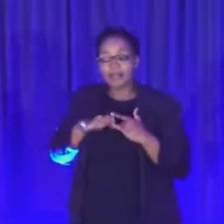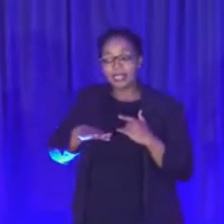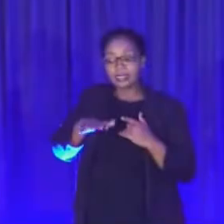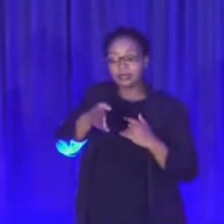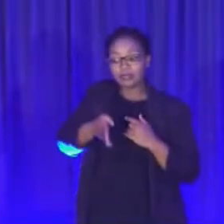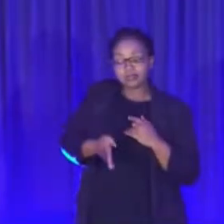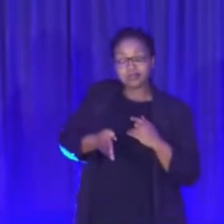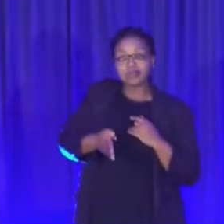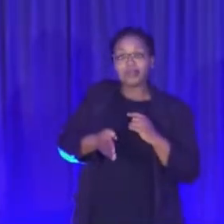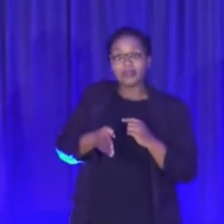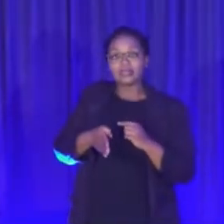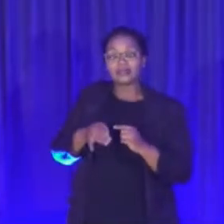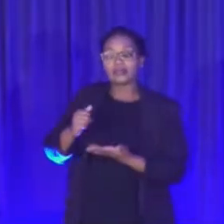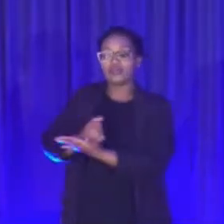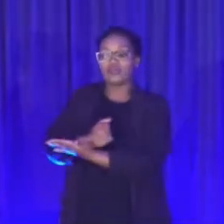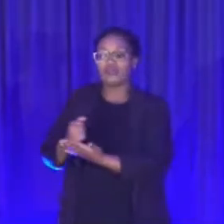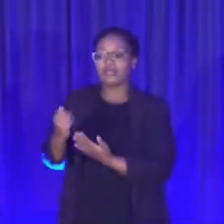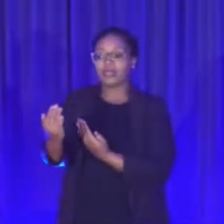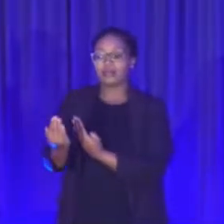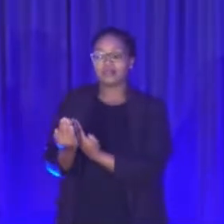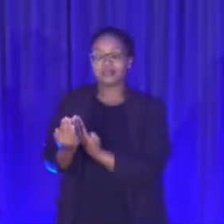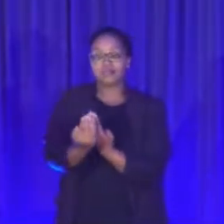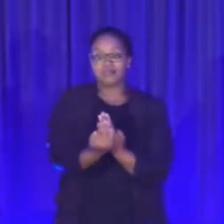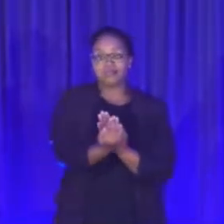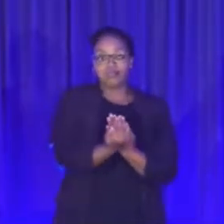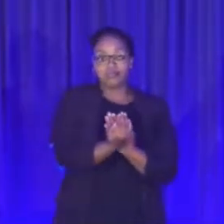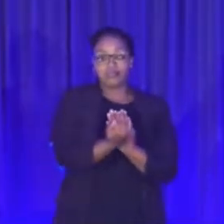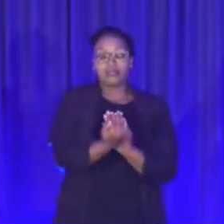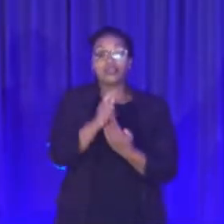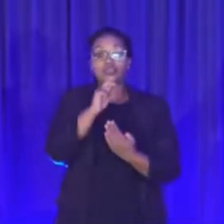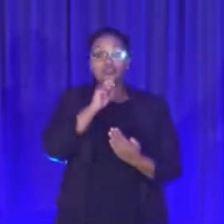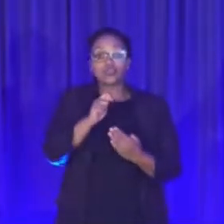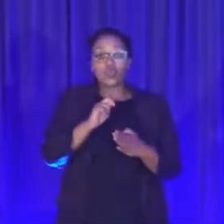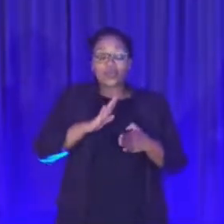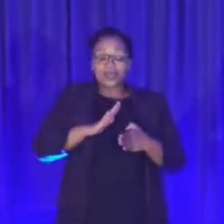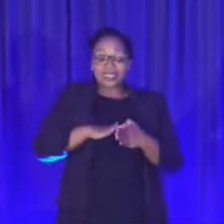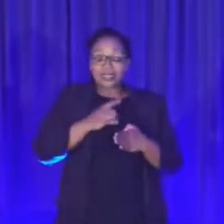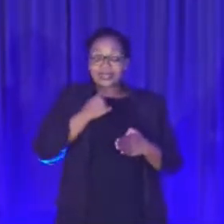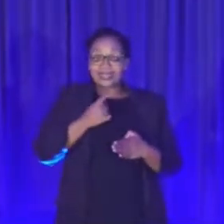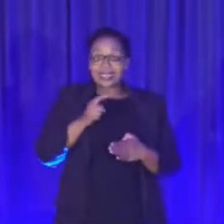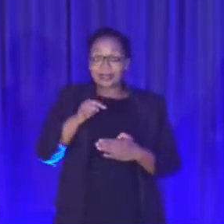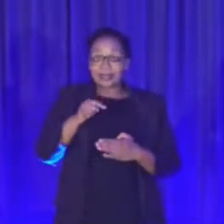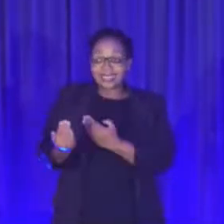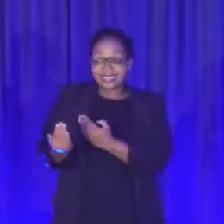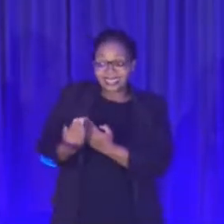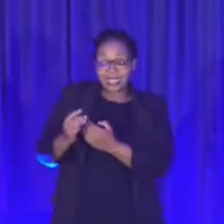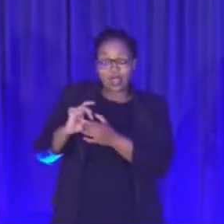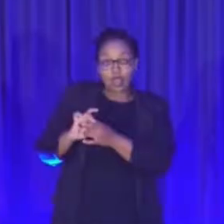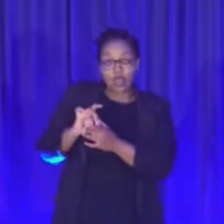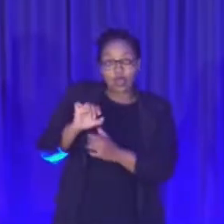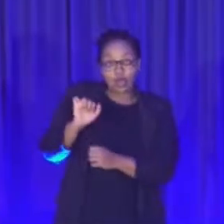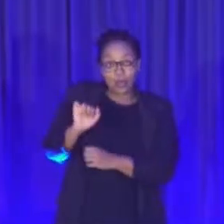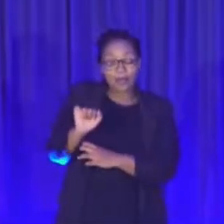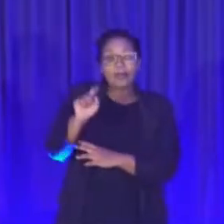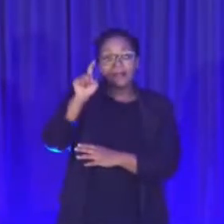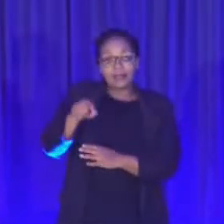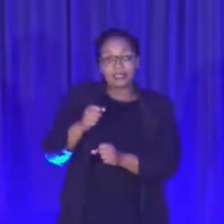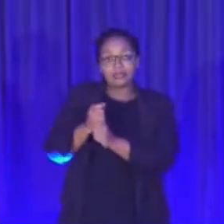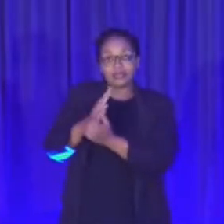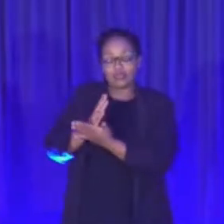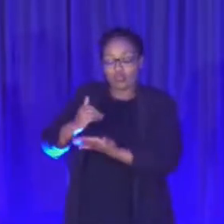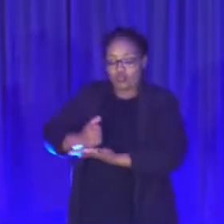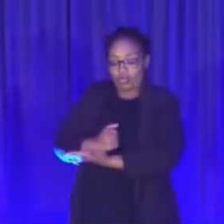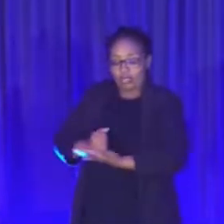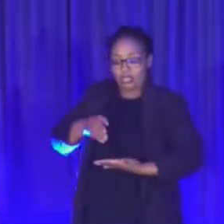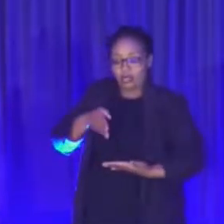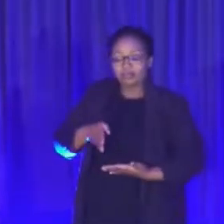an important political reason, which is that your place of residence is tied to a geographic